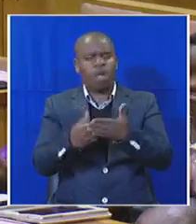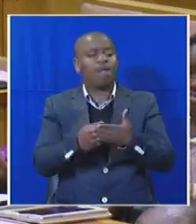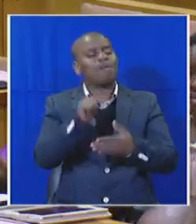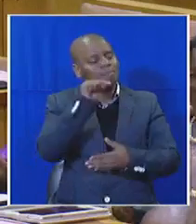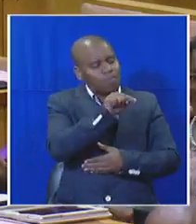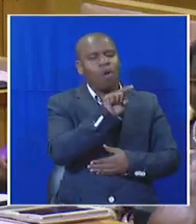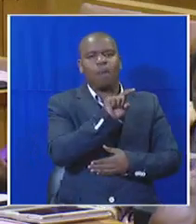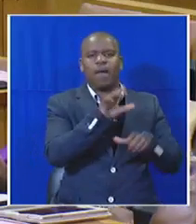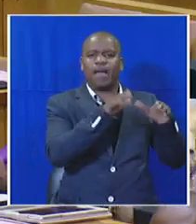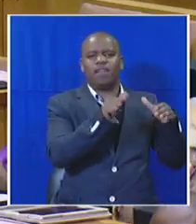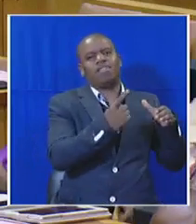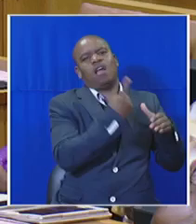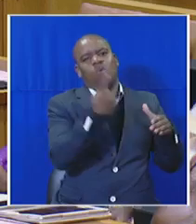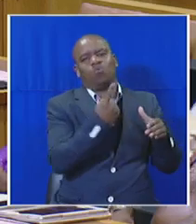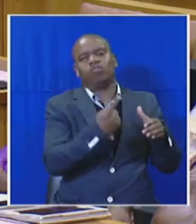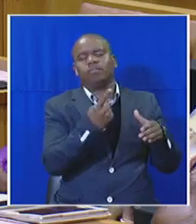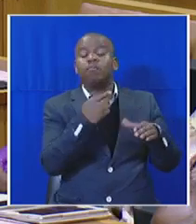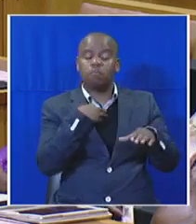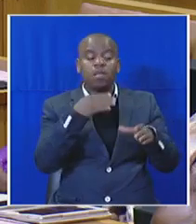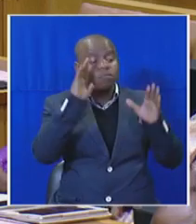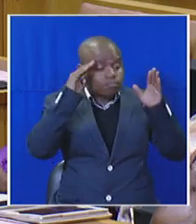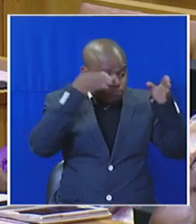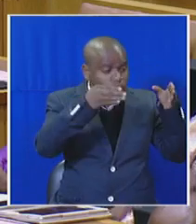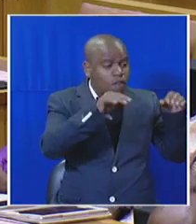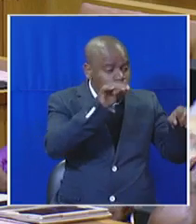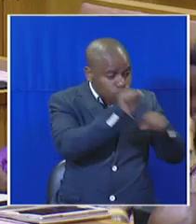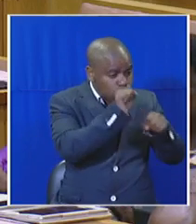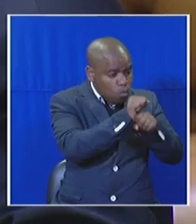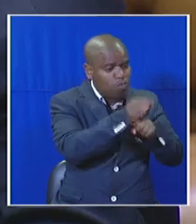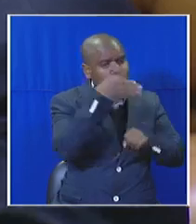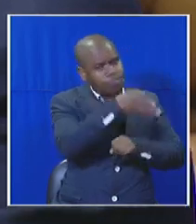That is what I was dealing with, the politics of the ANC.